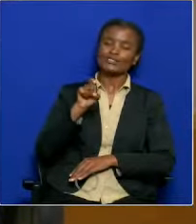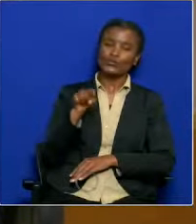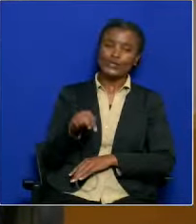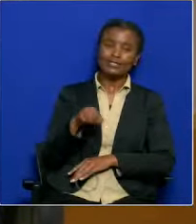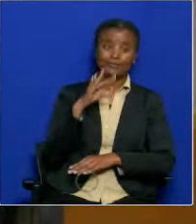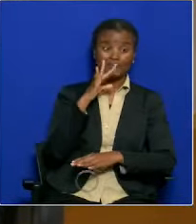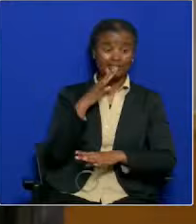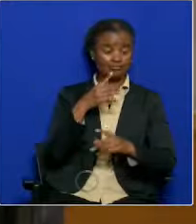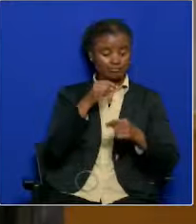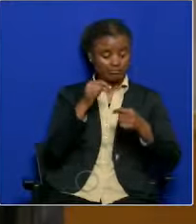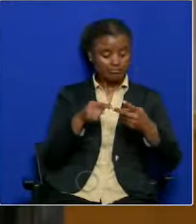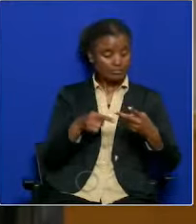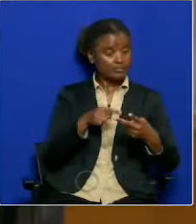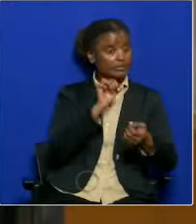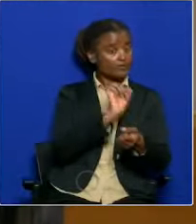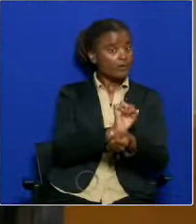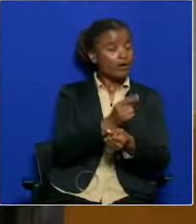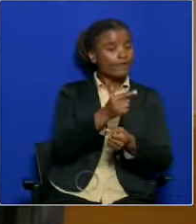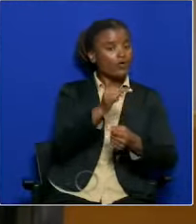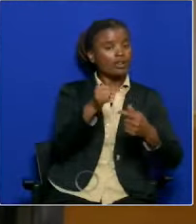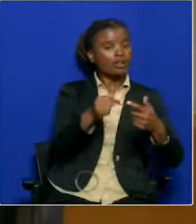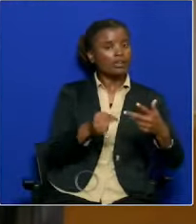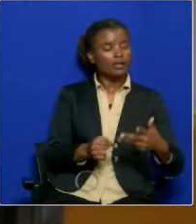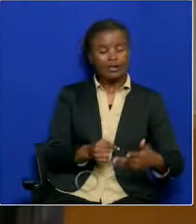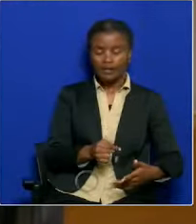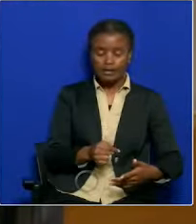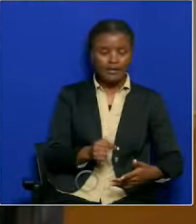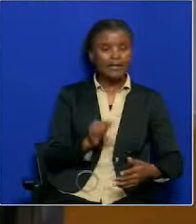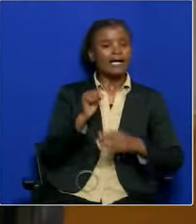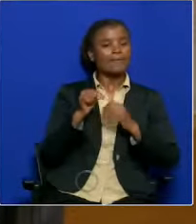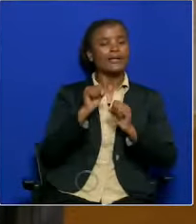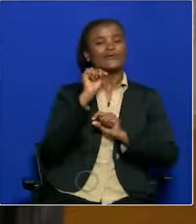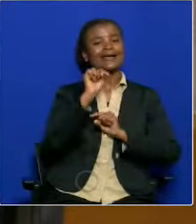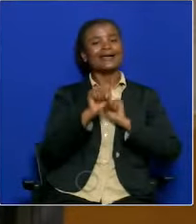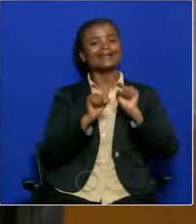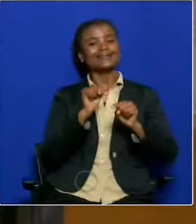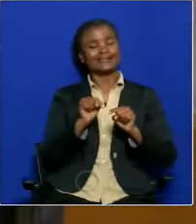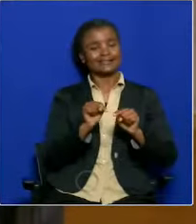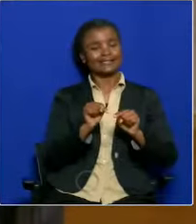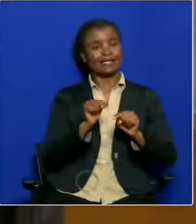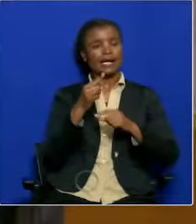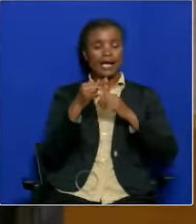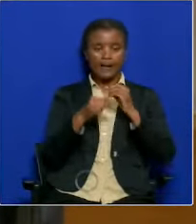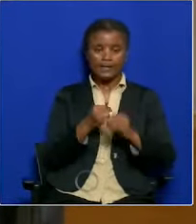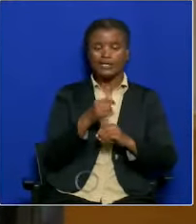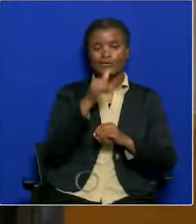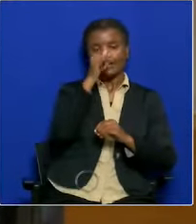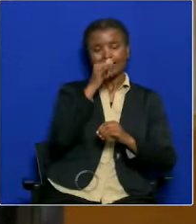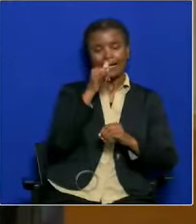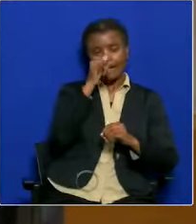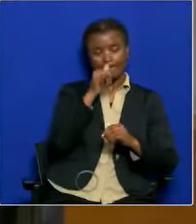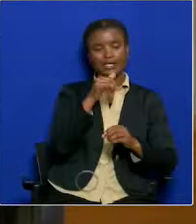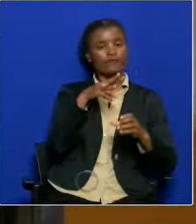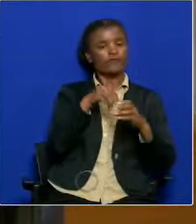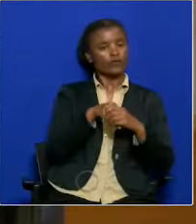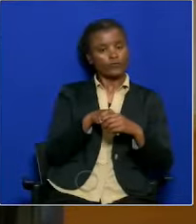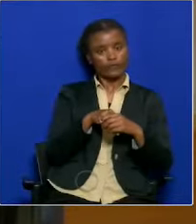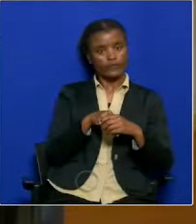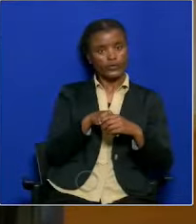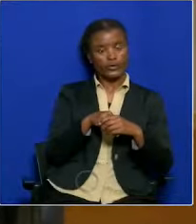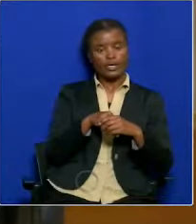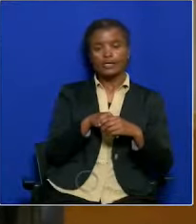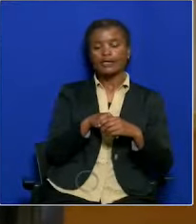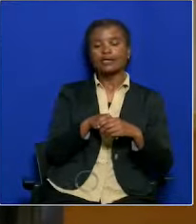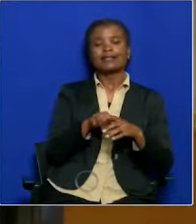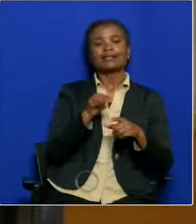It was about allegations of criminality. A criminal or somebody